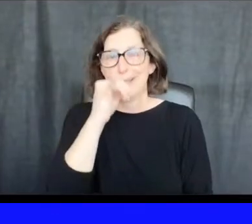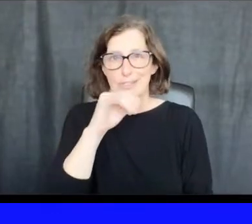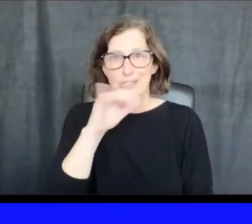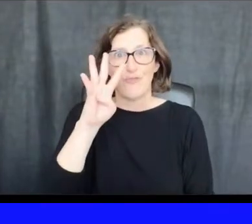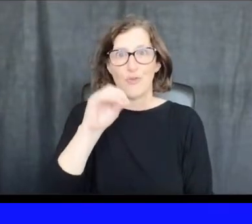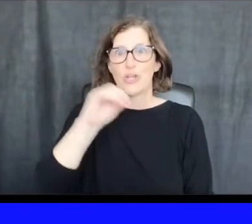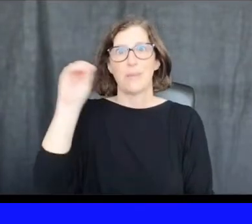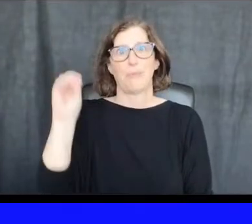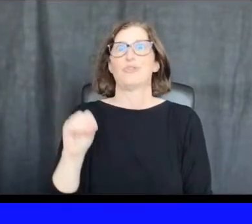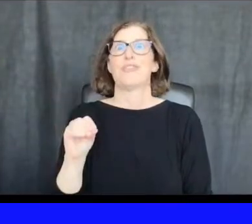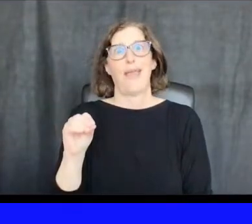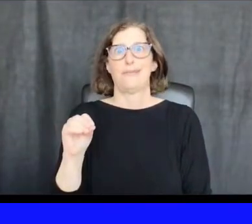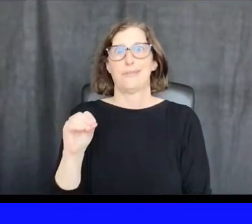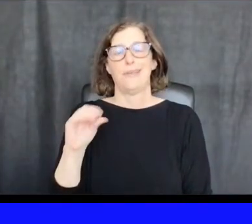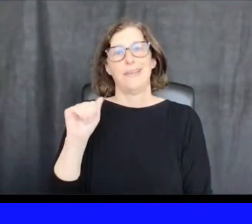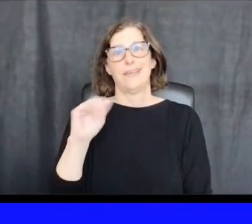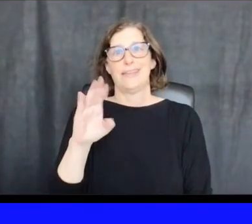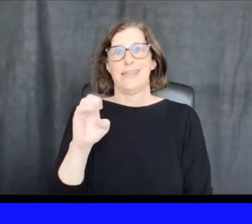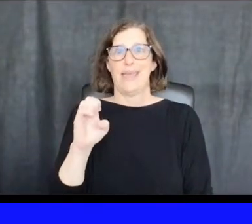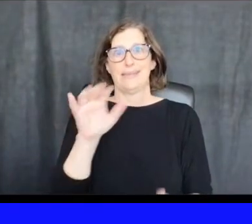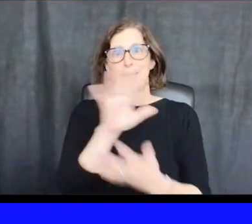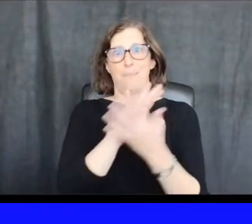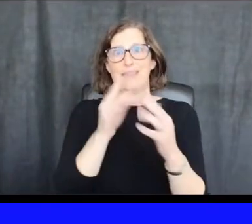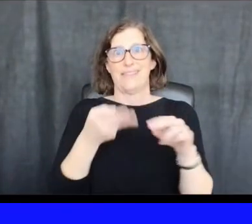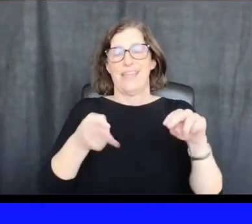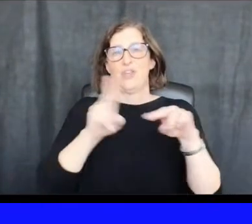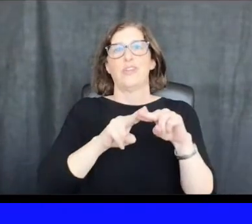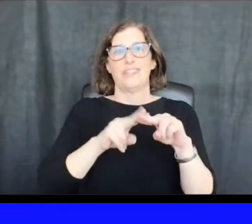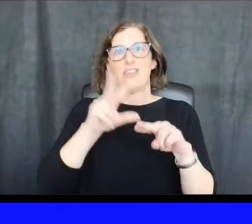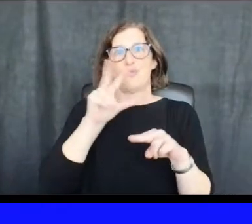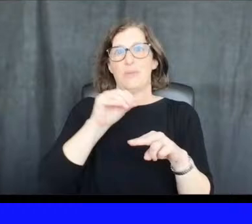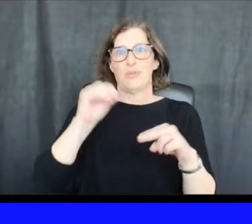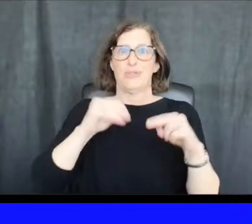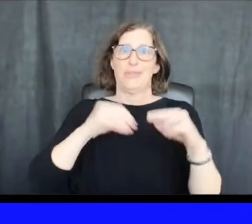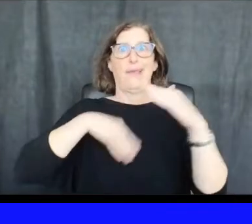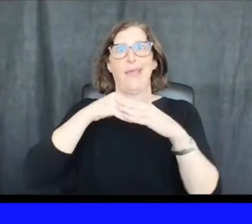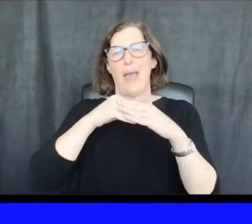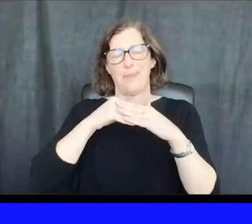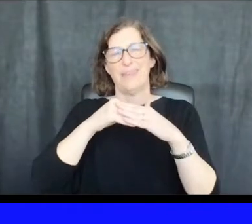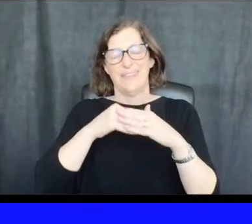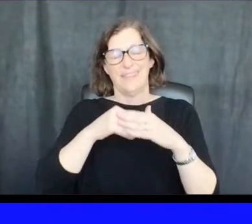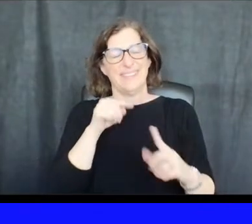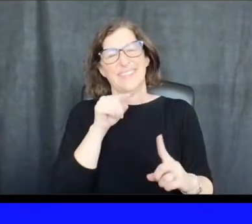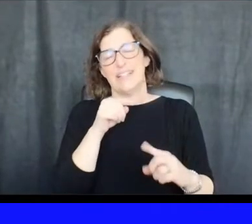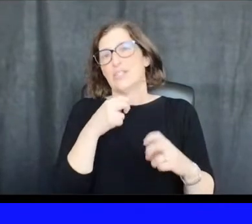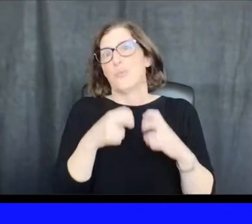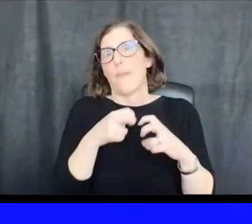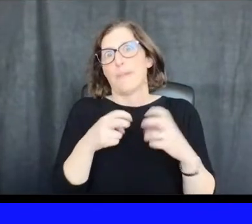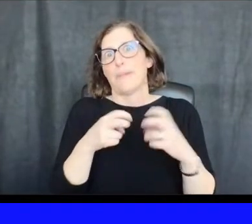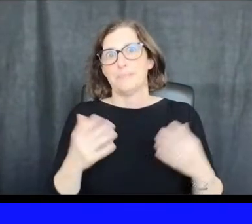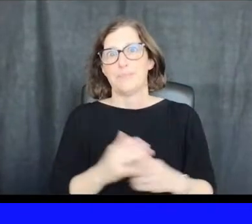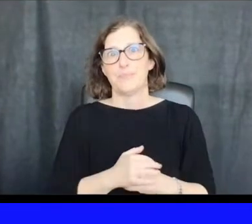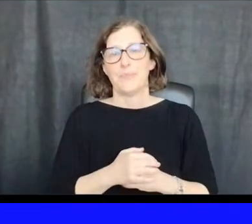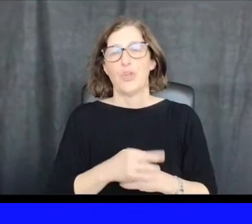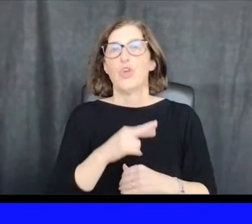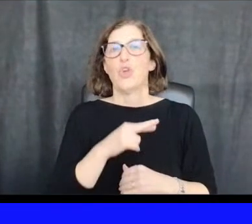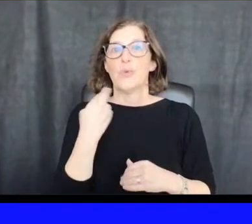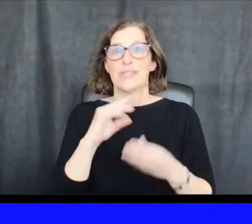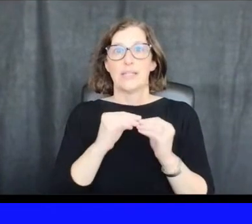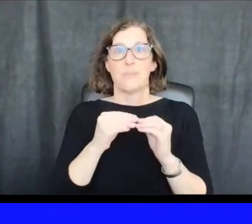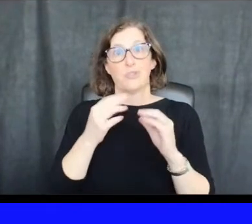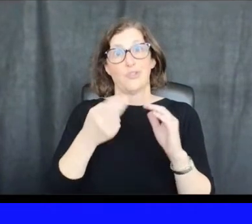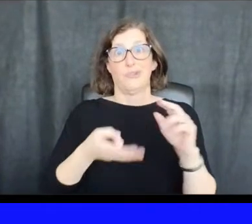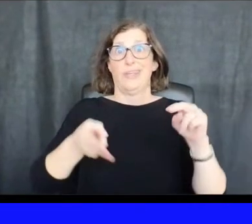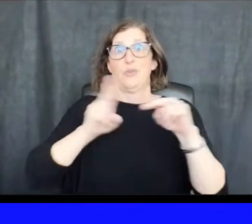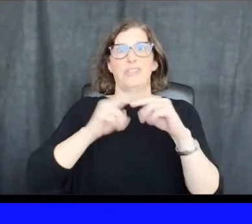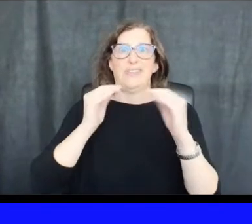from other ACOs and other systems over the years. They, I think, understandably, correctly argue